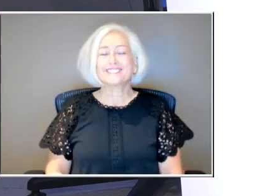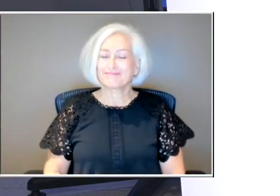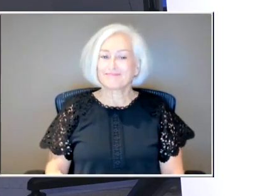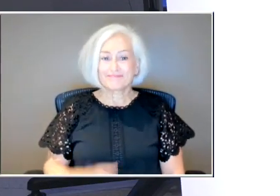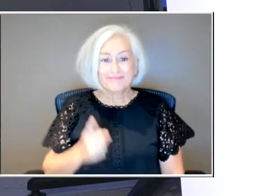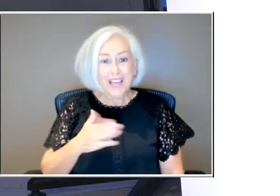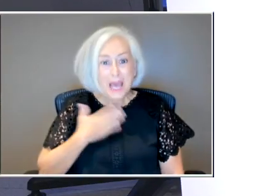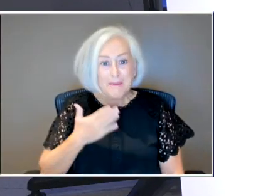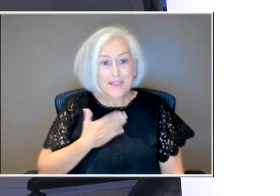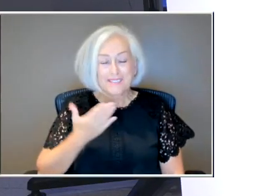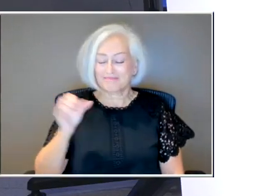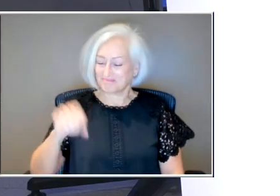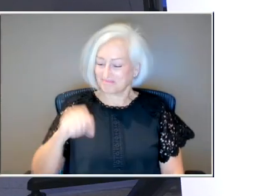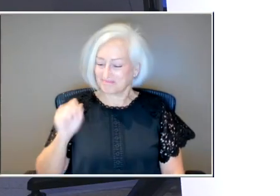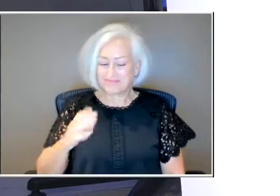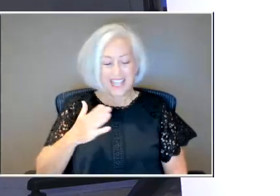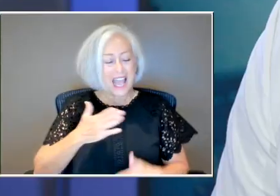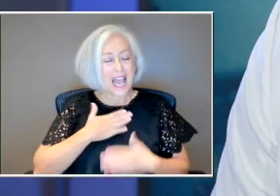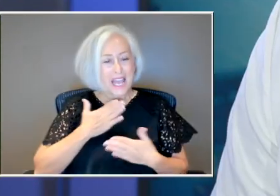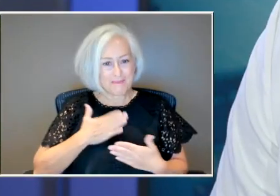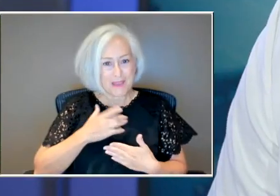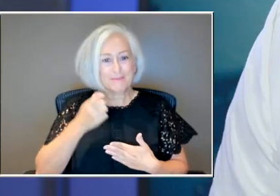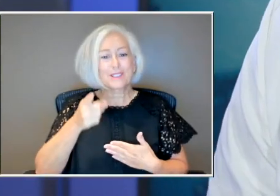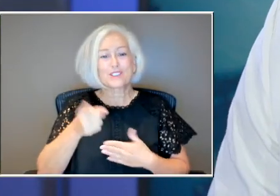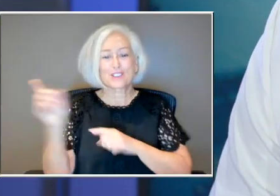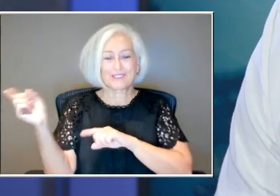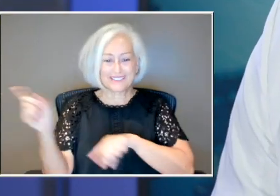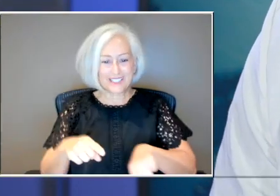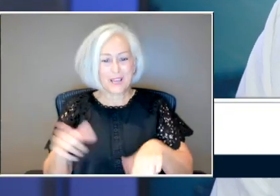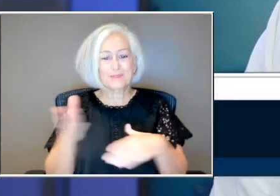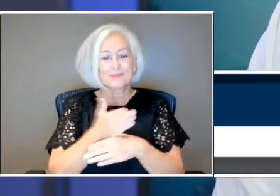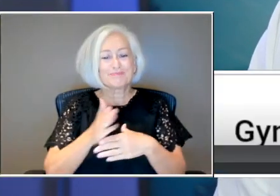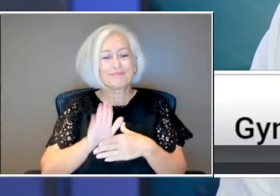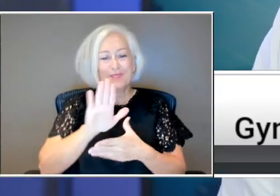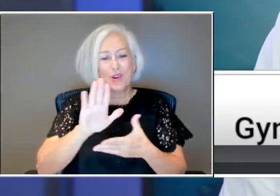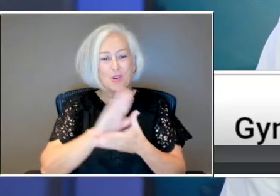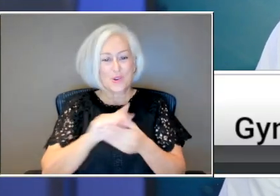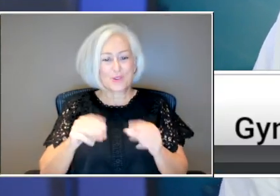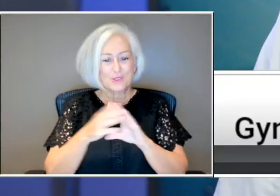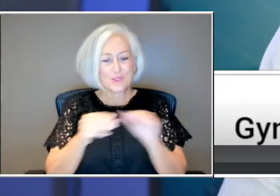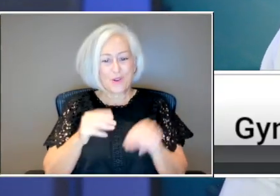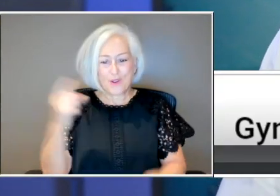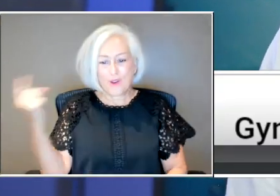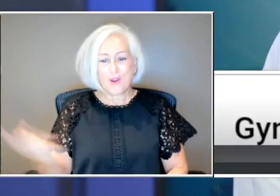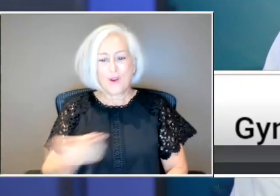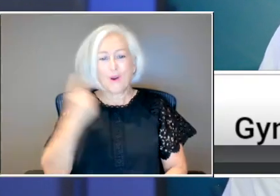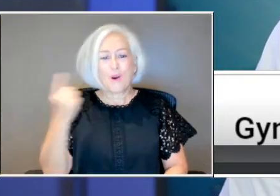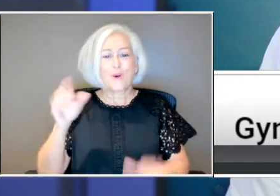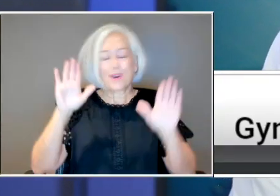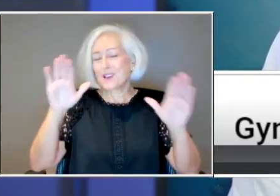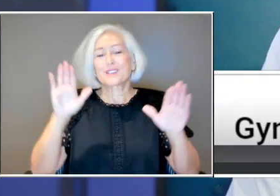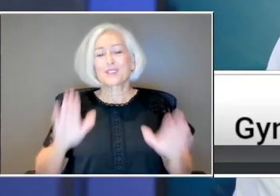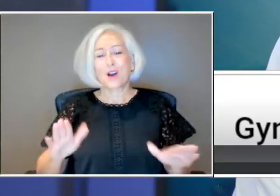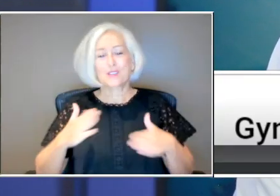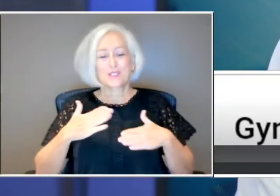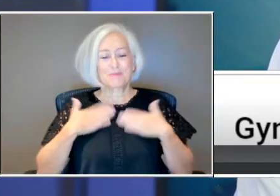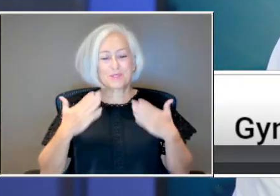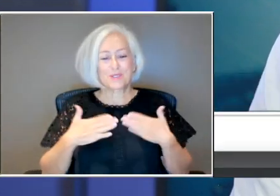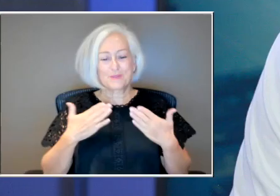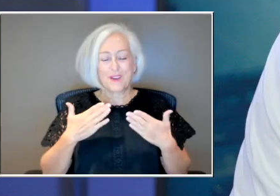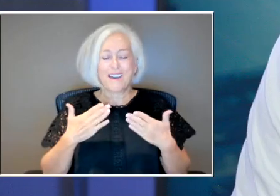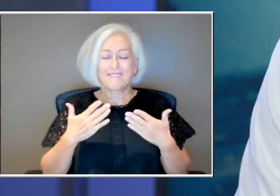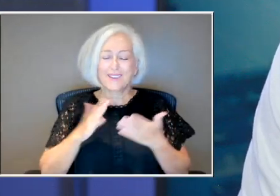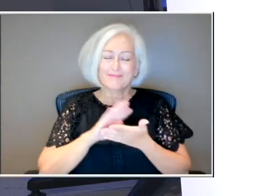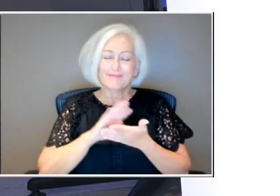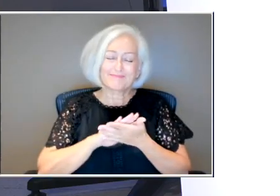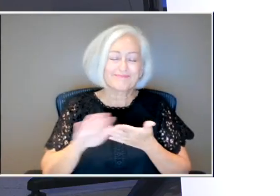I'm so happy Abby could be here to share her story today, and it's just always awesome when we can have happy endings like this. Absolutely. So